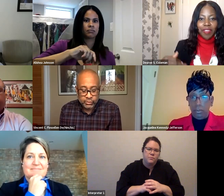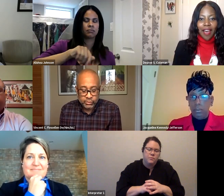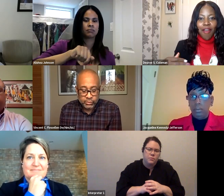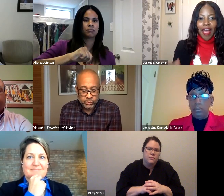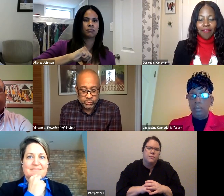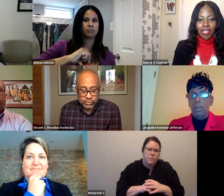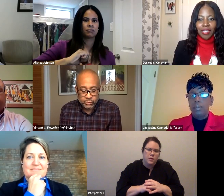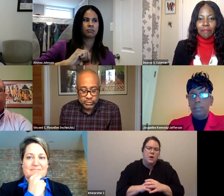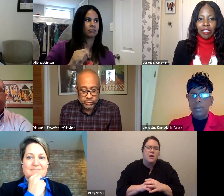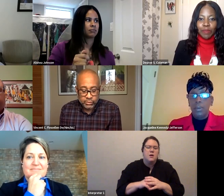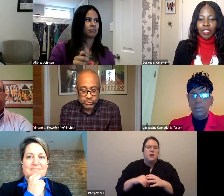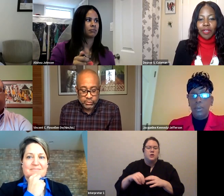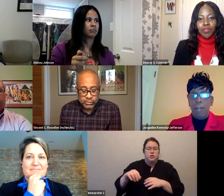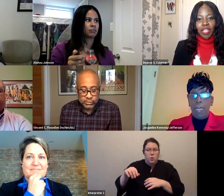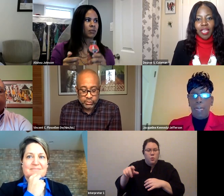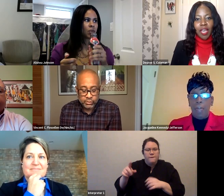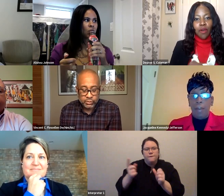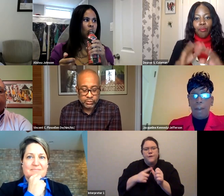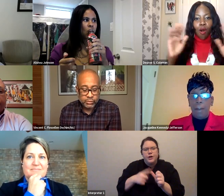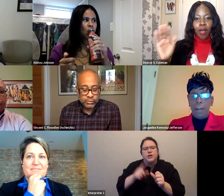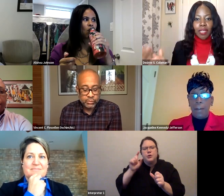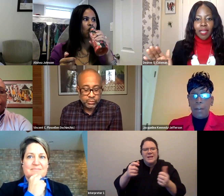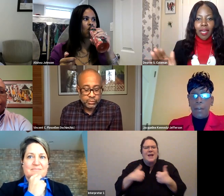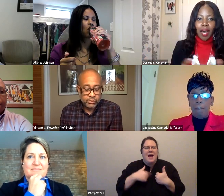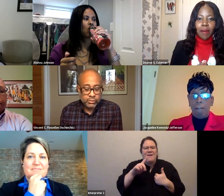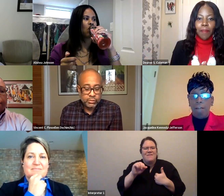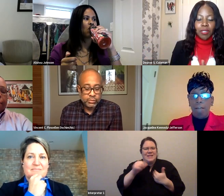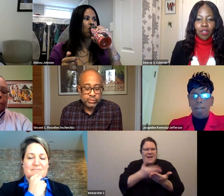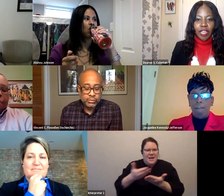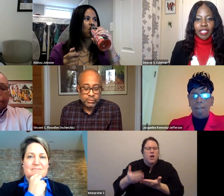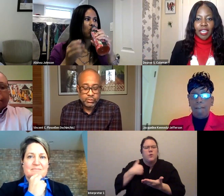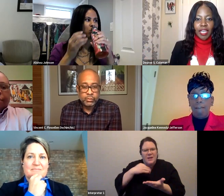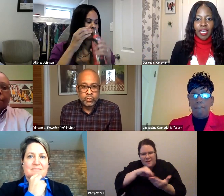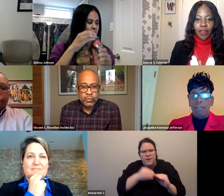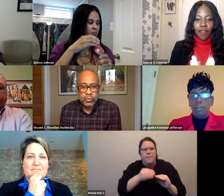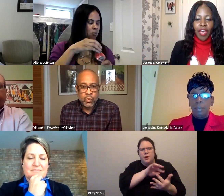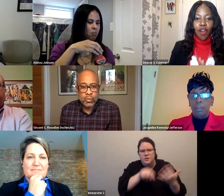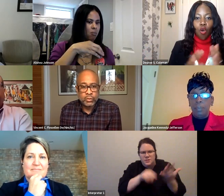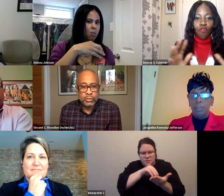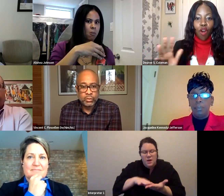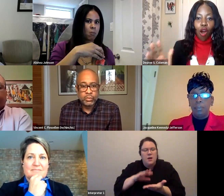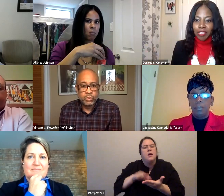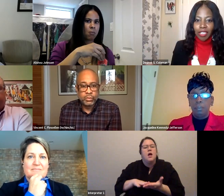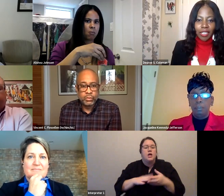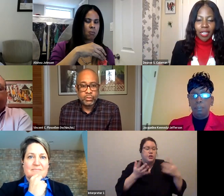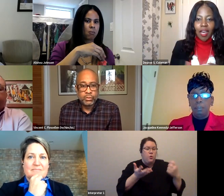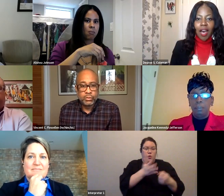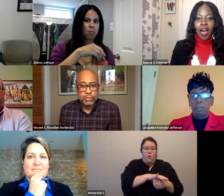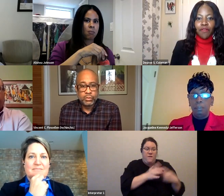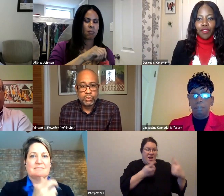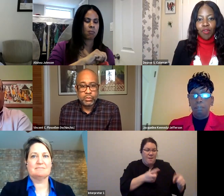meaningful without having some measurement. So I do think broadly, pulse surveys can give an